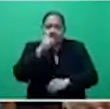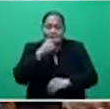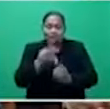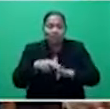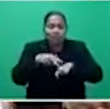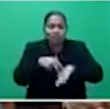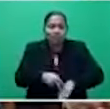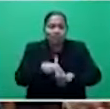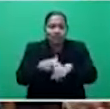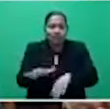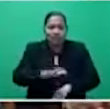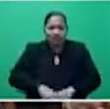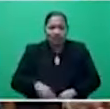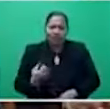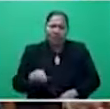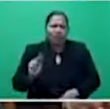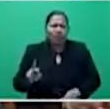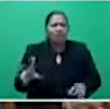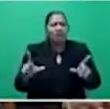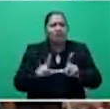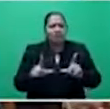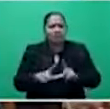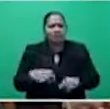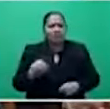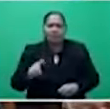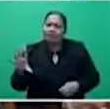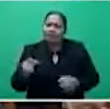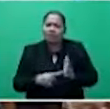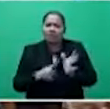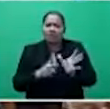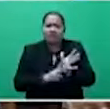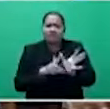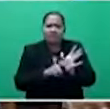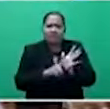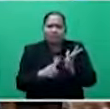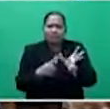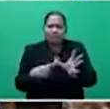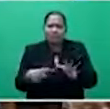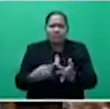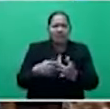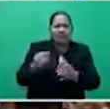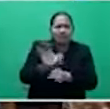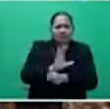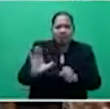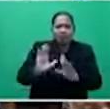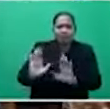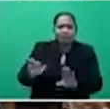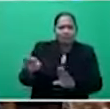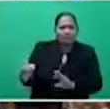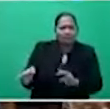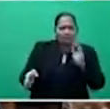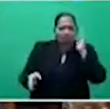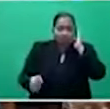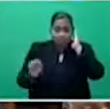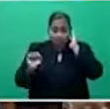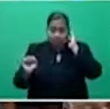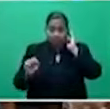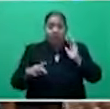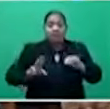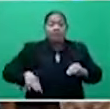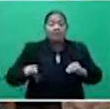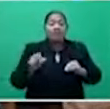does not have to go and get a license. Nobody from Tavarua or some other company stops him. And he's a member of that Golingoli